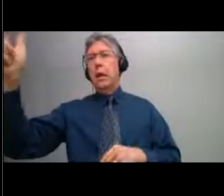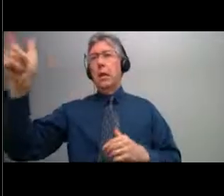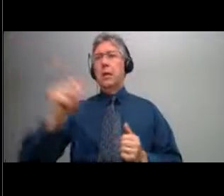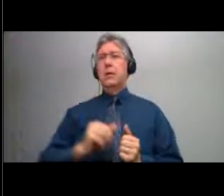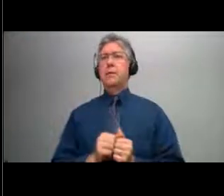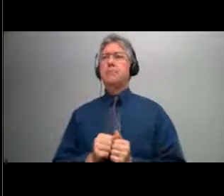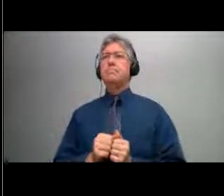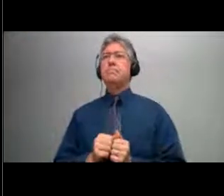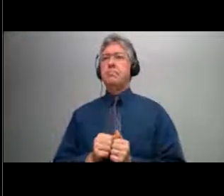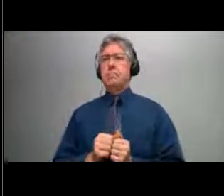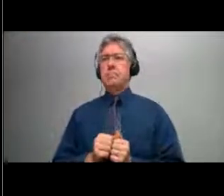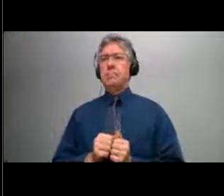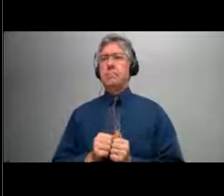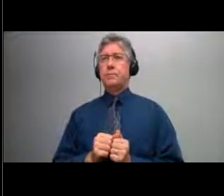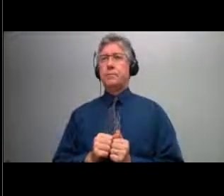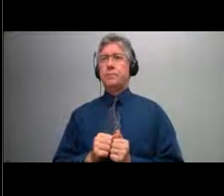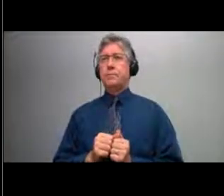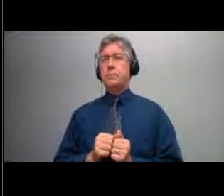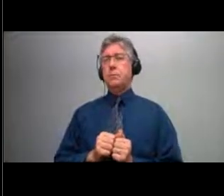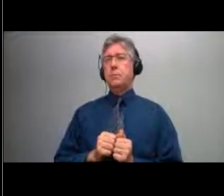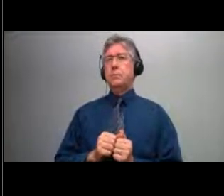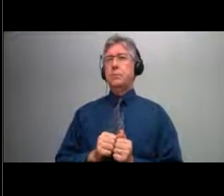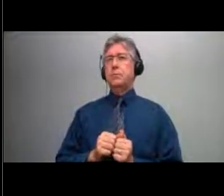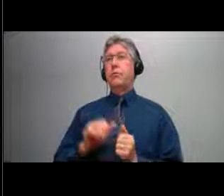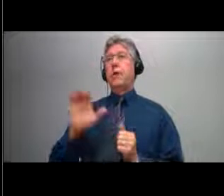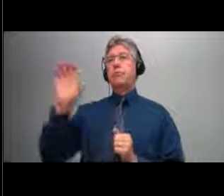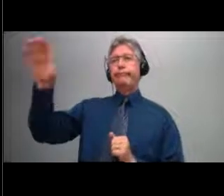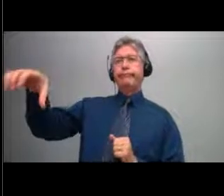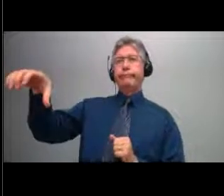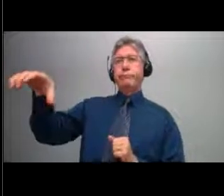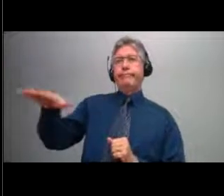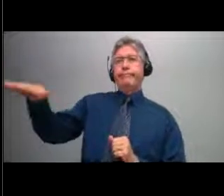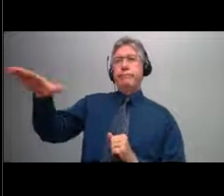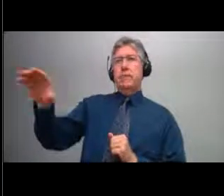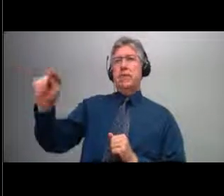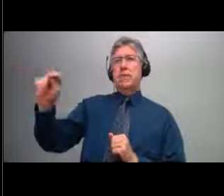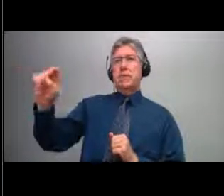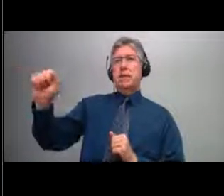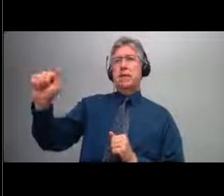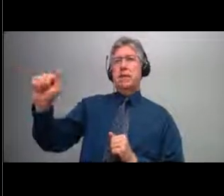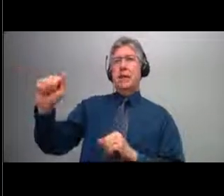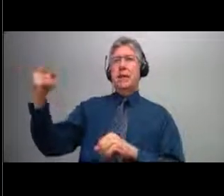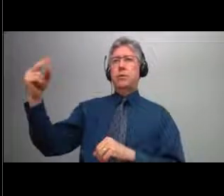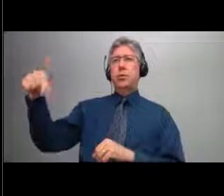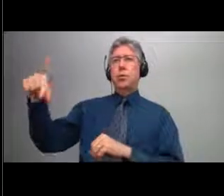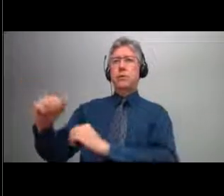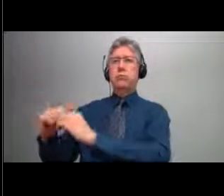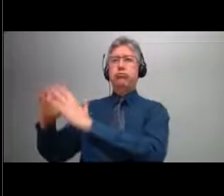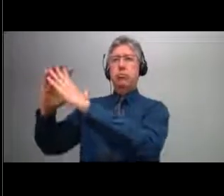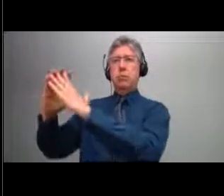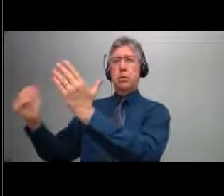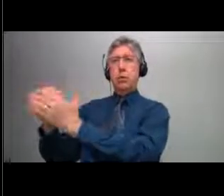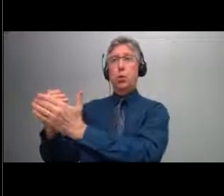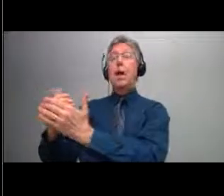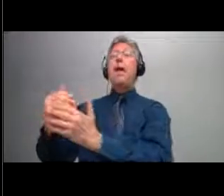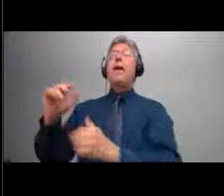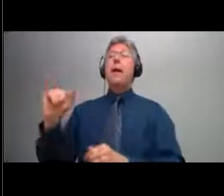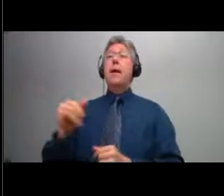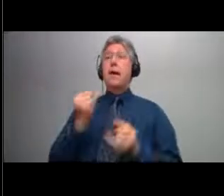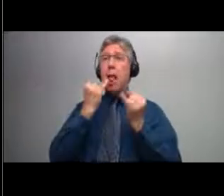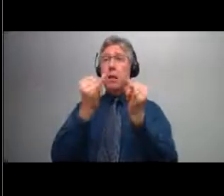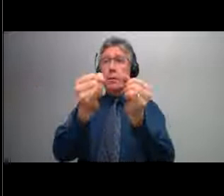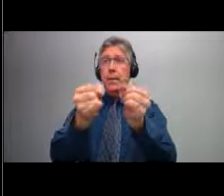Adjust for future phases of the property adjacent to the new TSA headquarters, and crosswalks are provided at many of the crossings. Through coordination